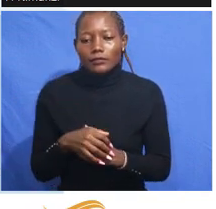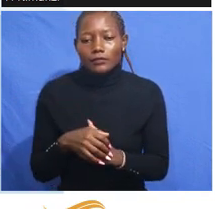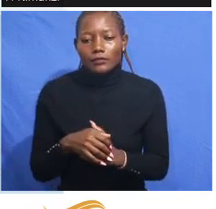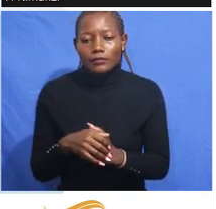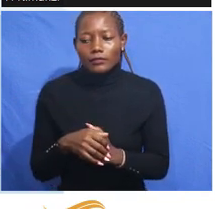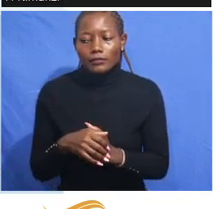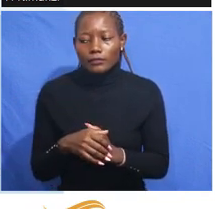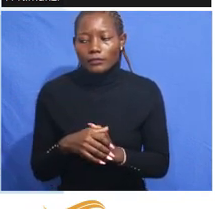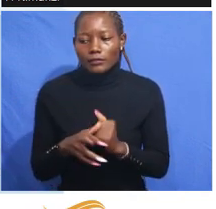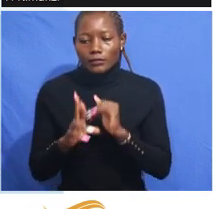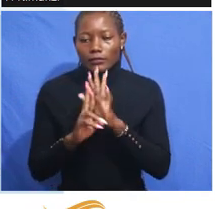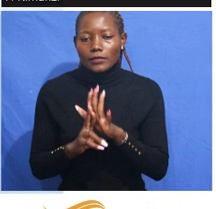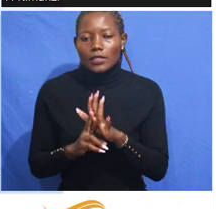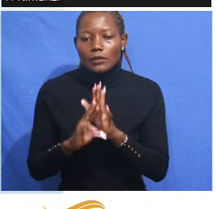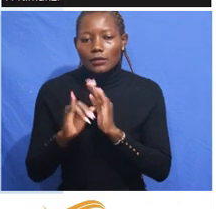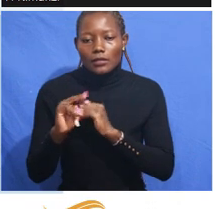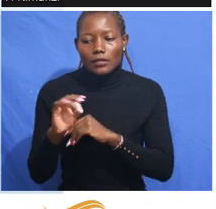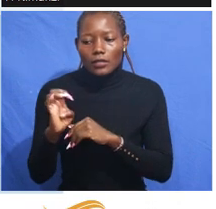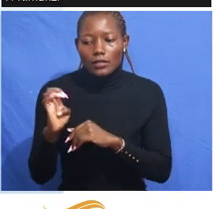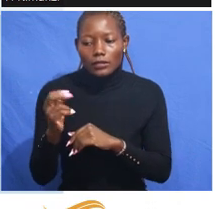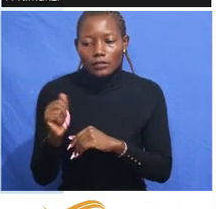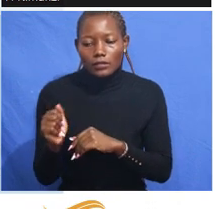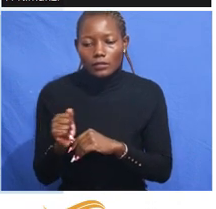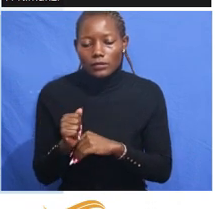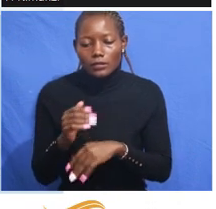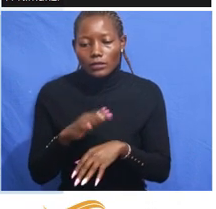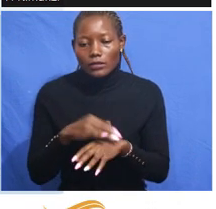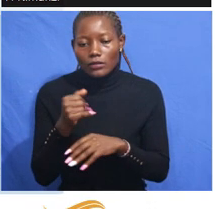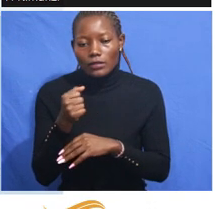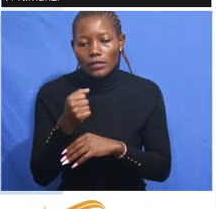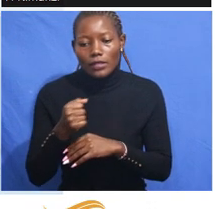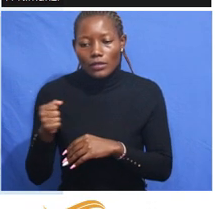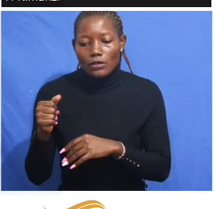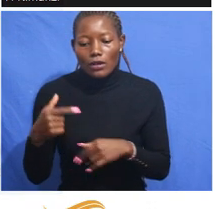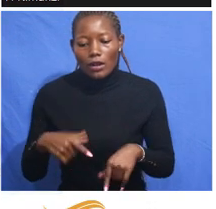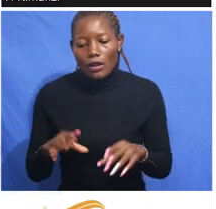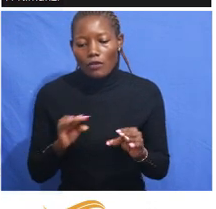hinge on the door, allows movement in only one plane.